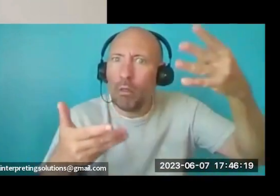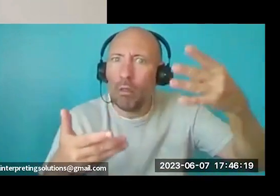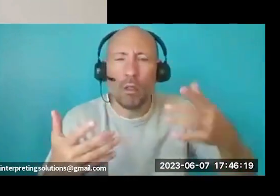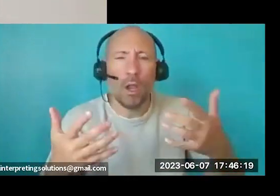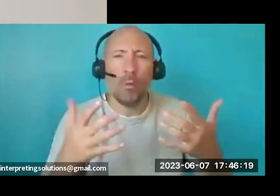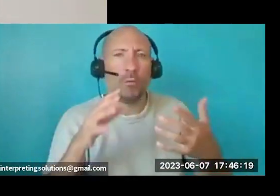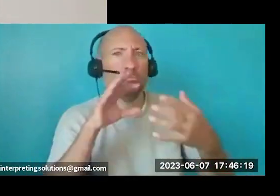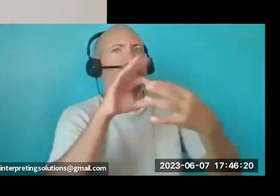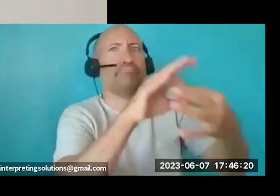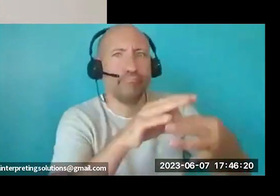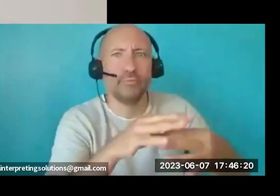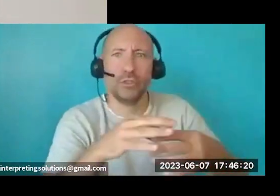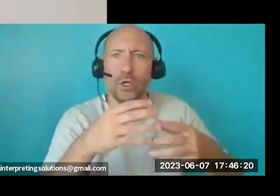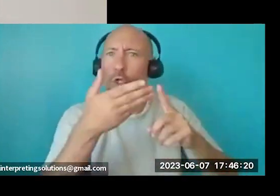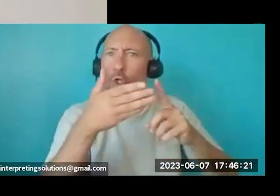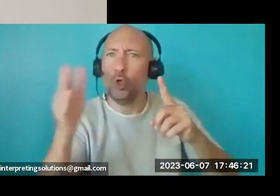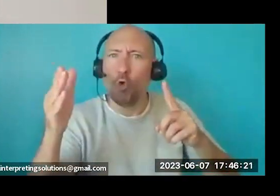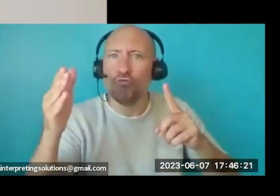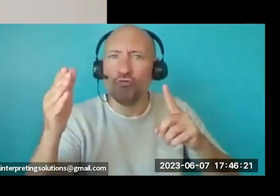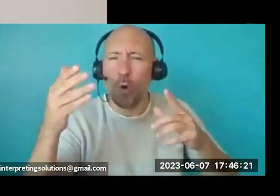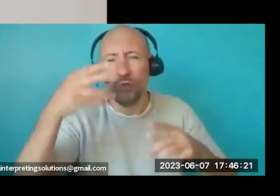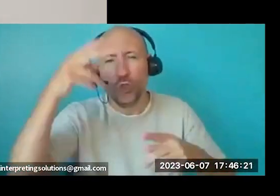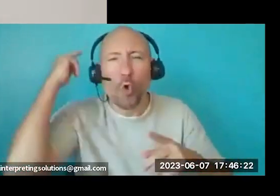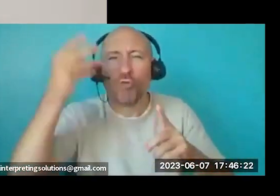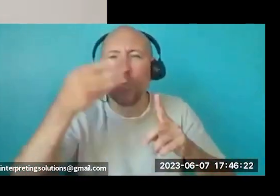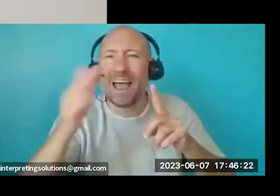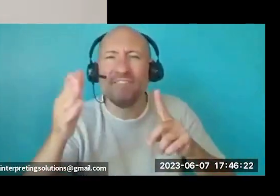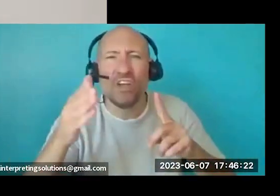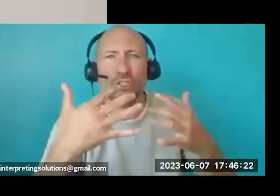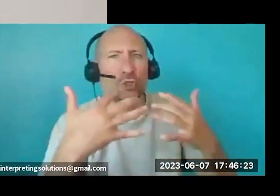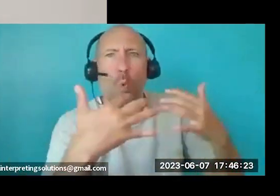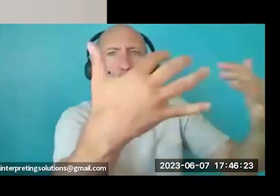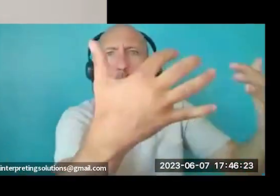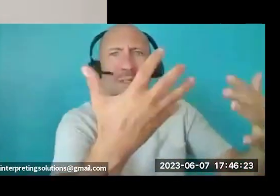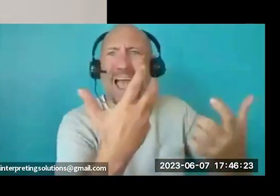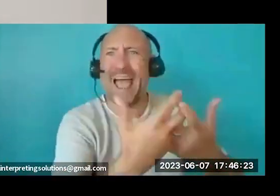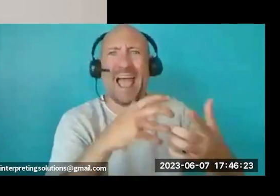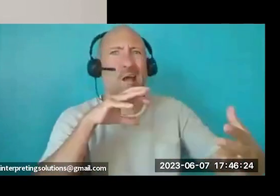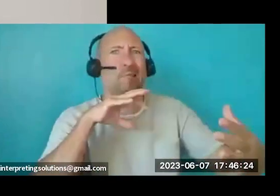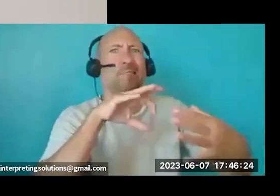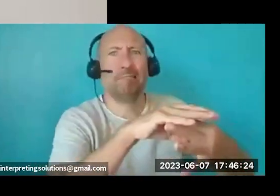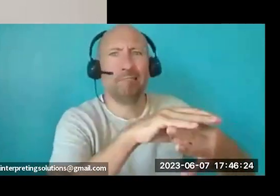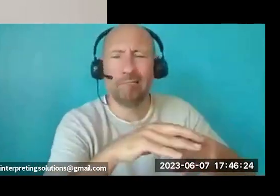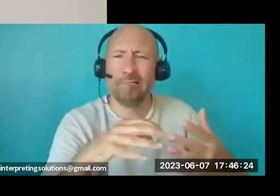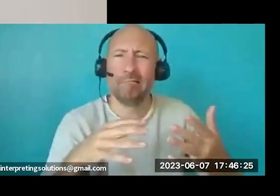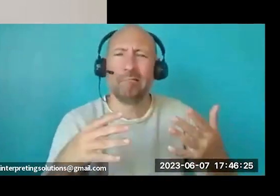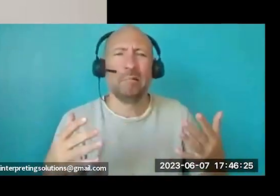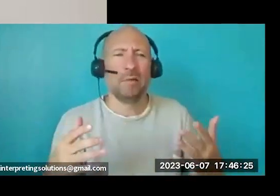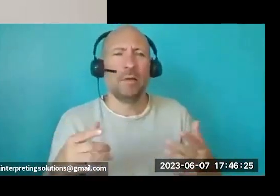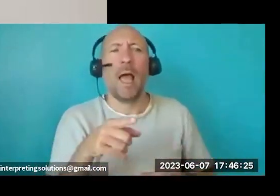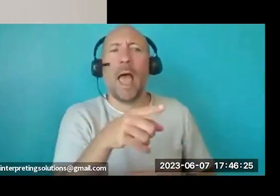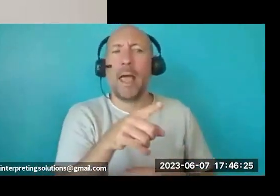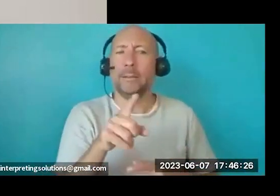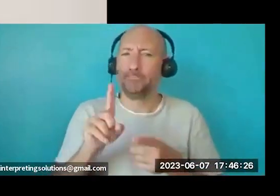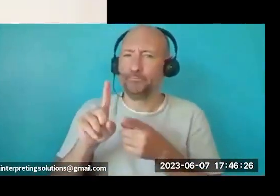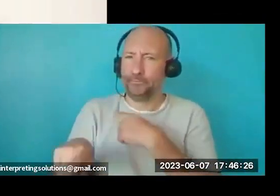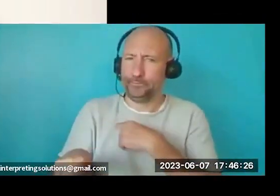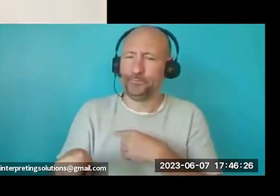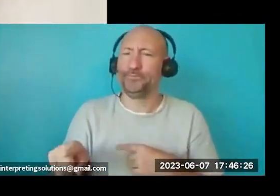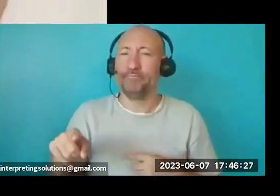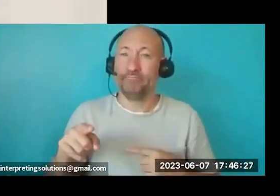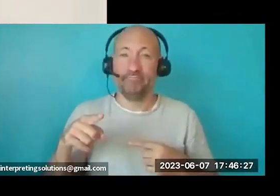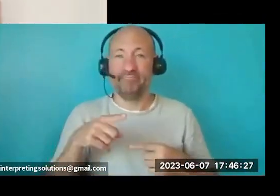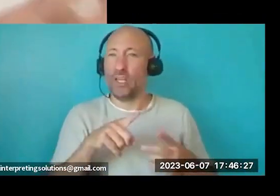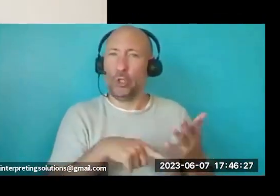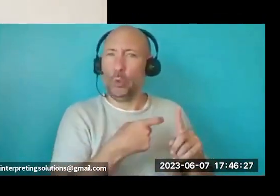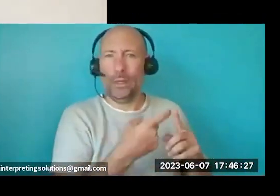neurodivergent public audience? Sorry. So I don't know how it works in the UK, but in Italy, we are doing